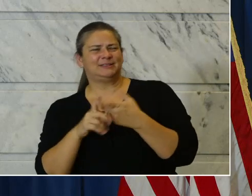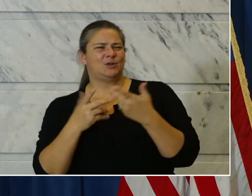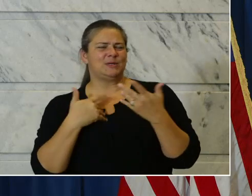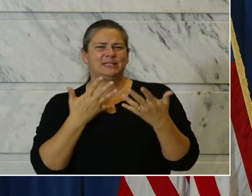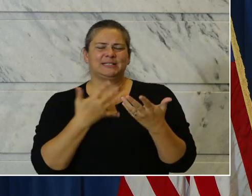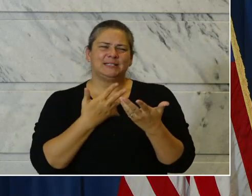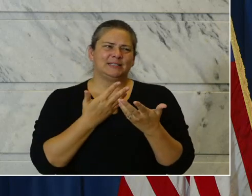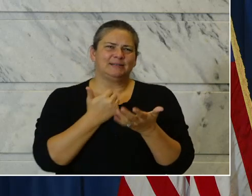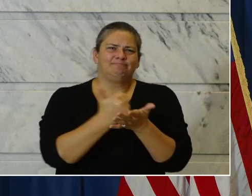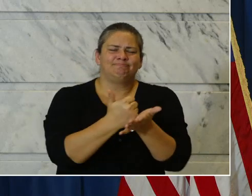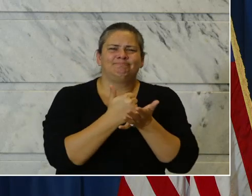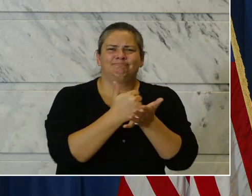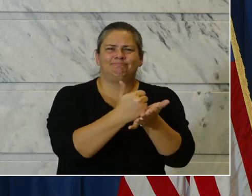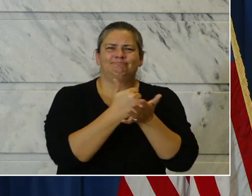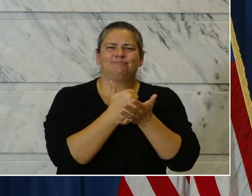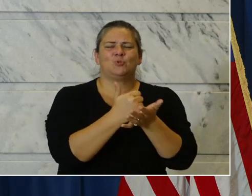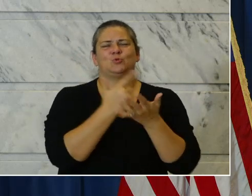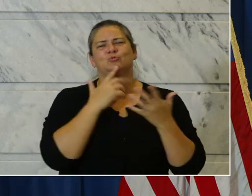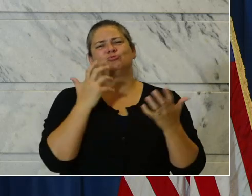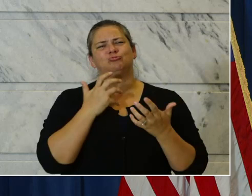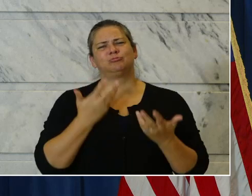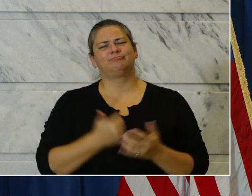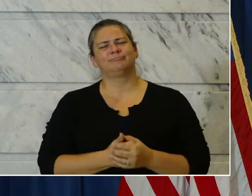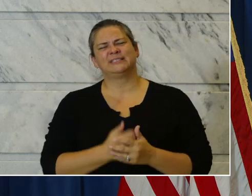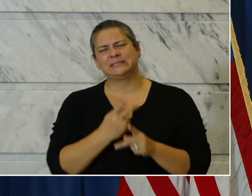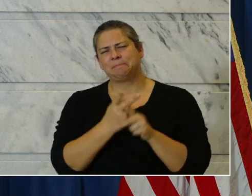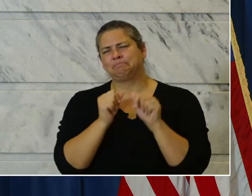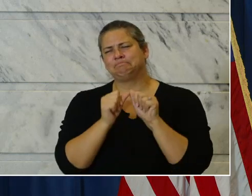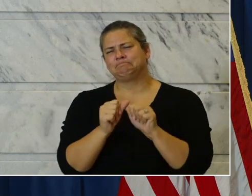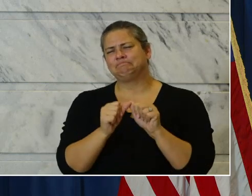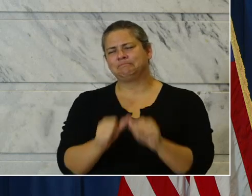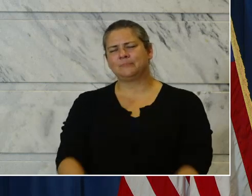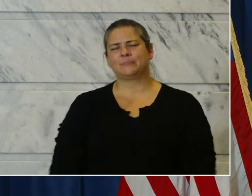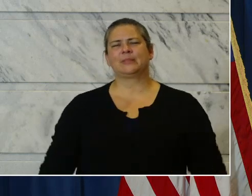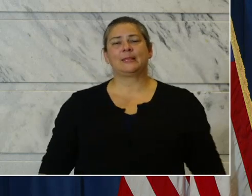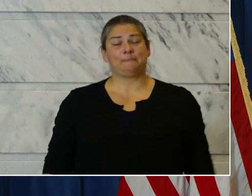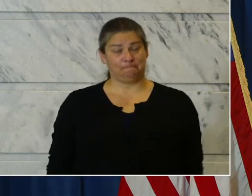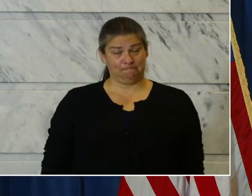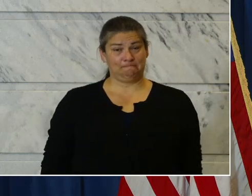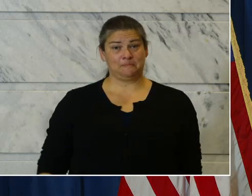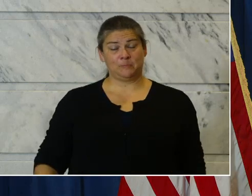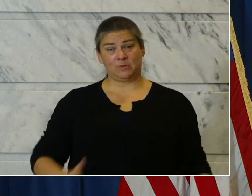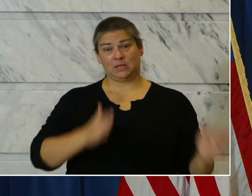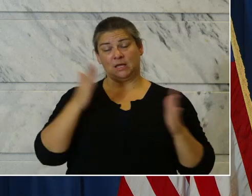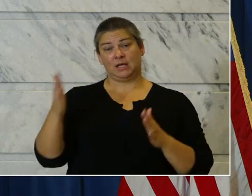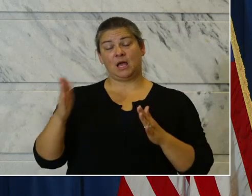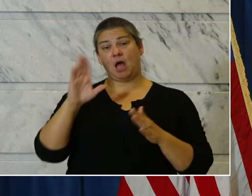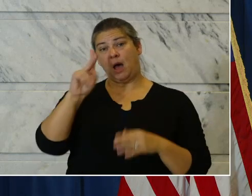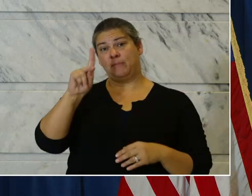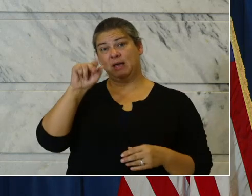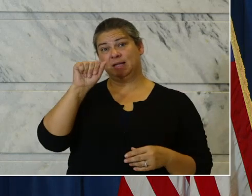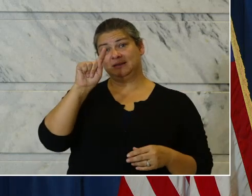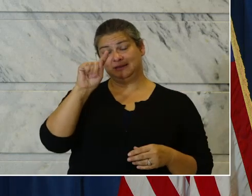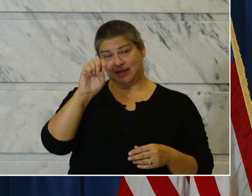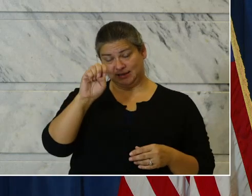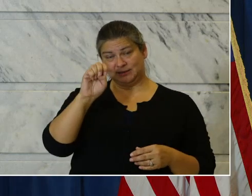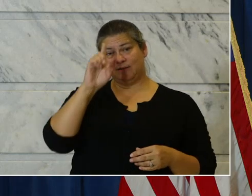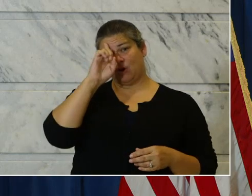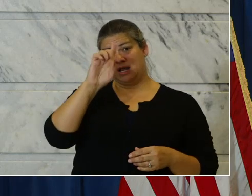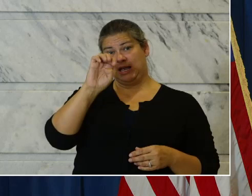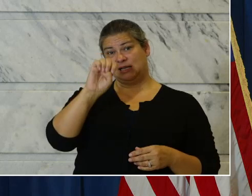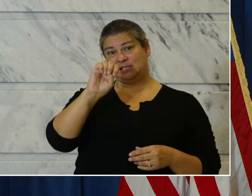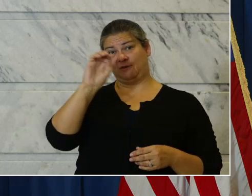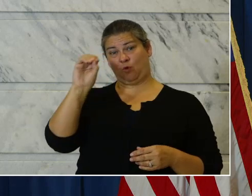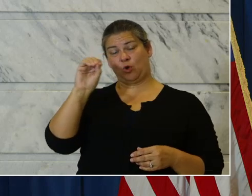those. All right, quick update on the executive order to provide protections and clarity on